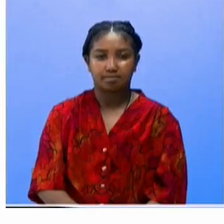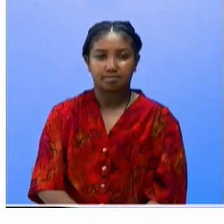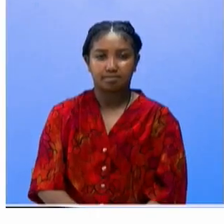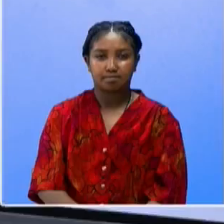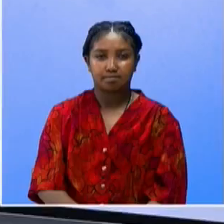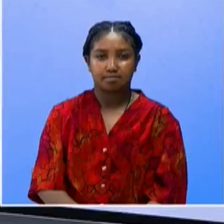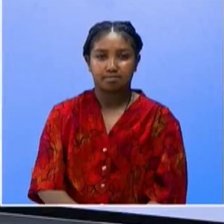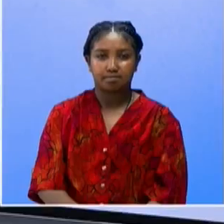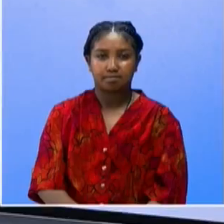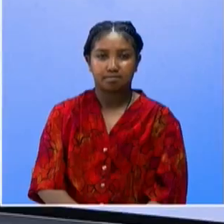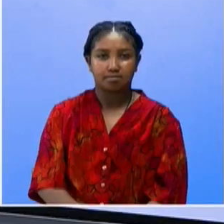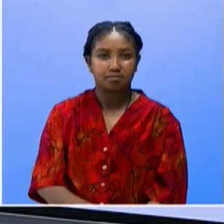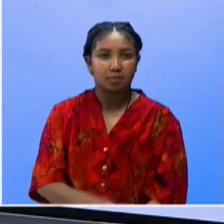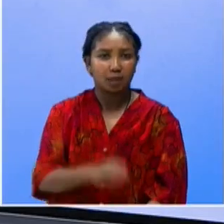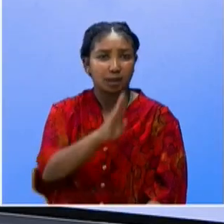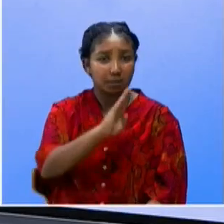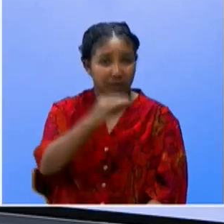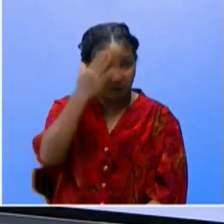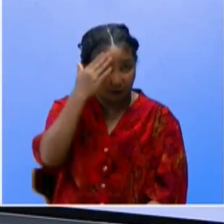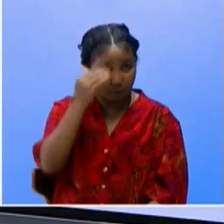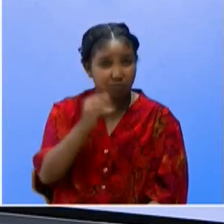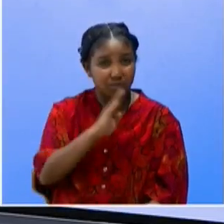We have to know the families of be here.